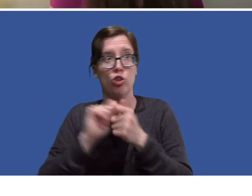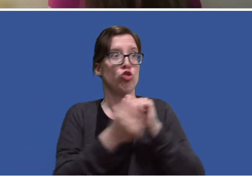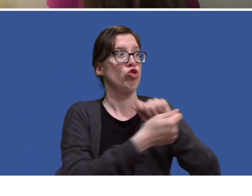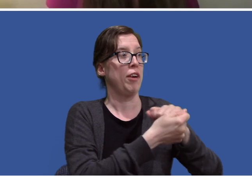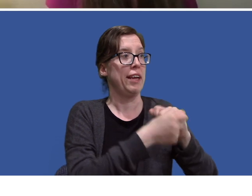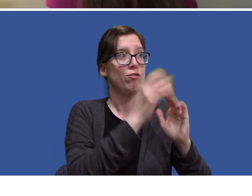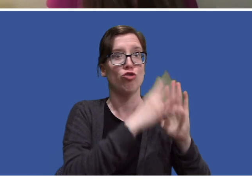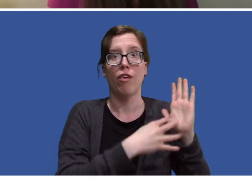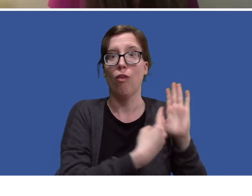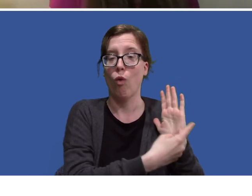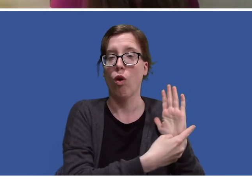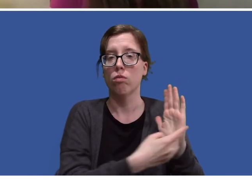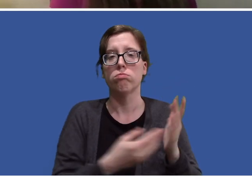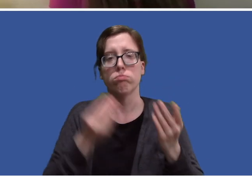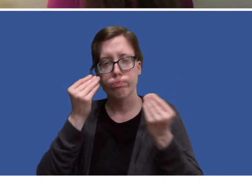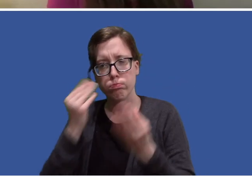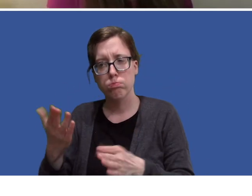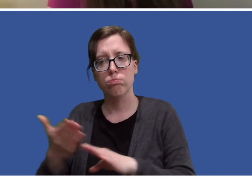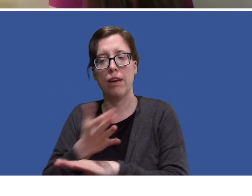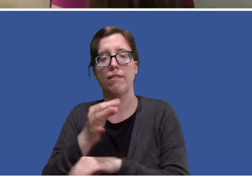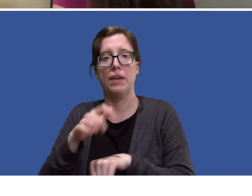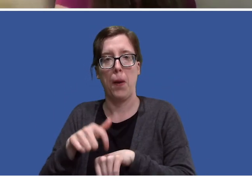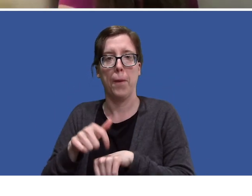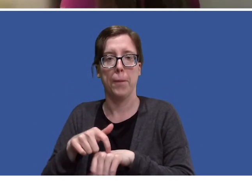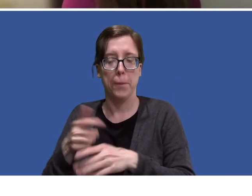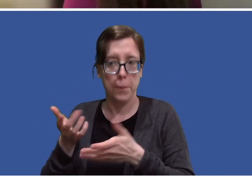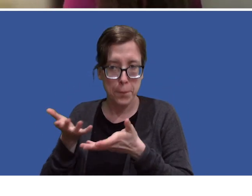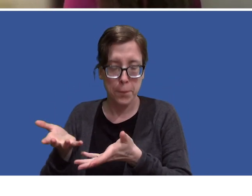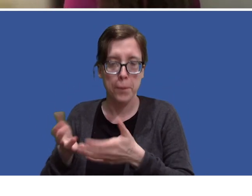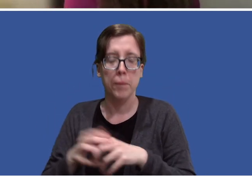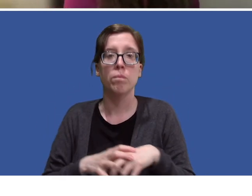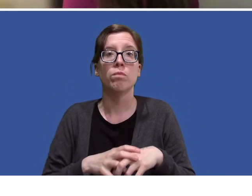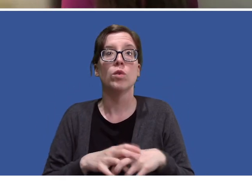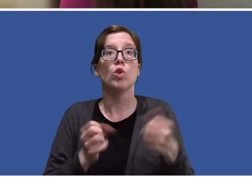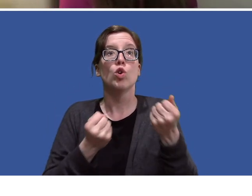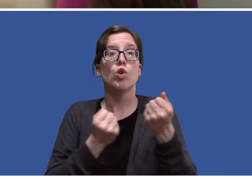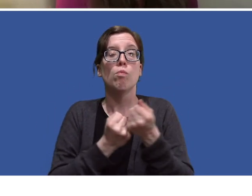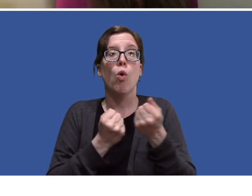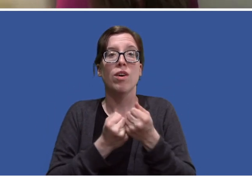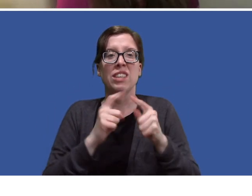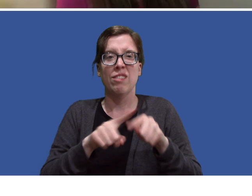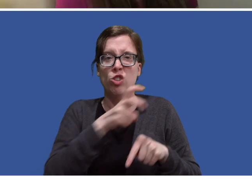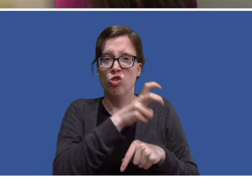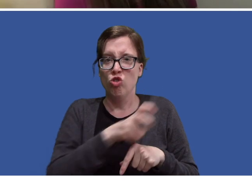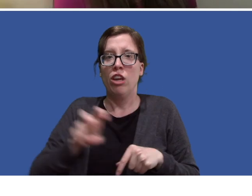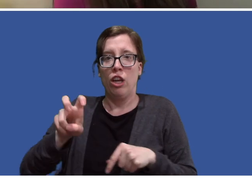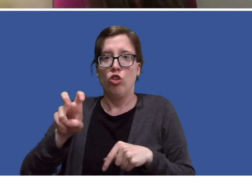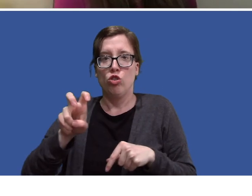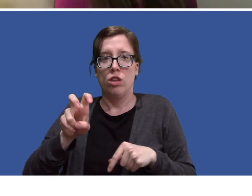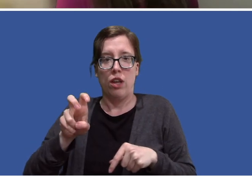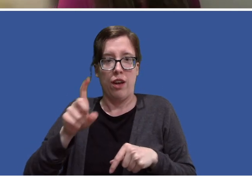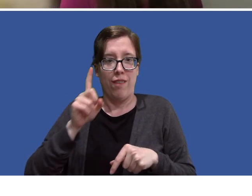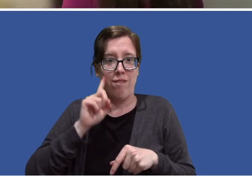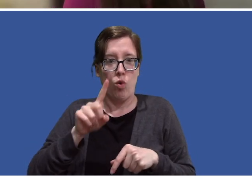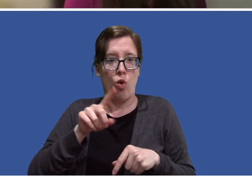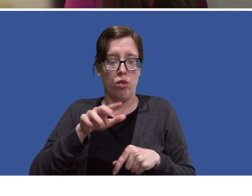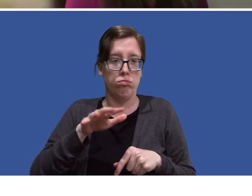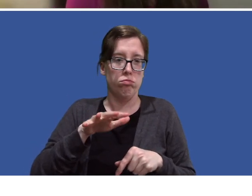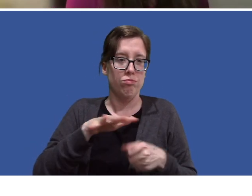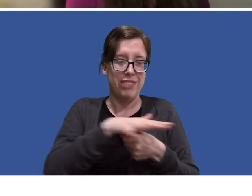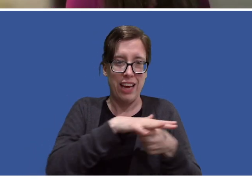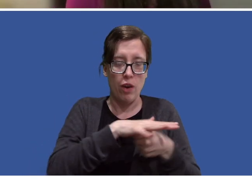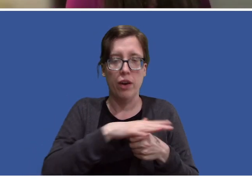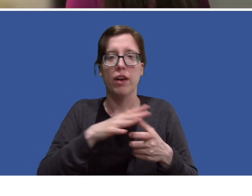Supporting transitions between activities and environments. The ability to transition is one of those skills that, again, is related